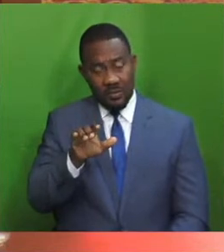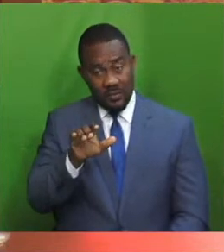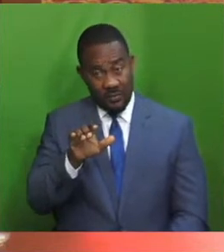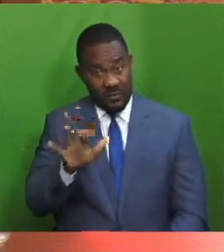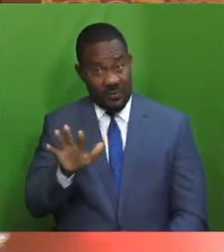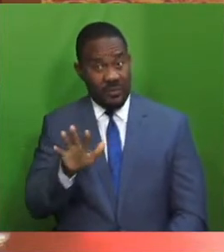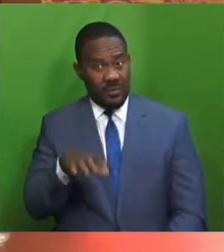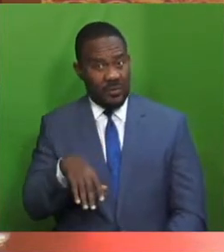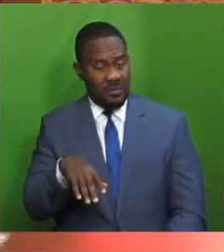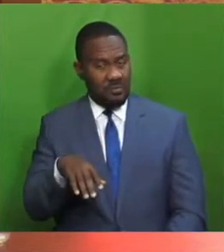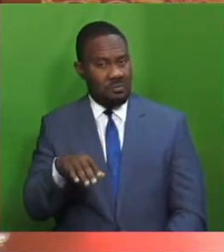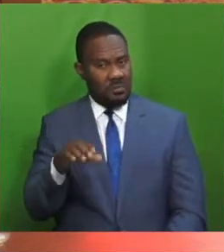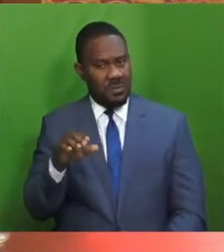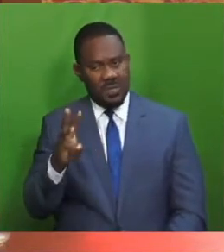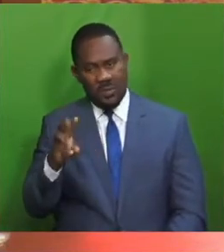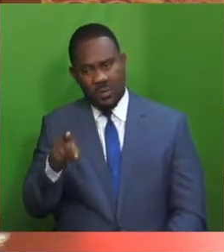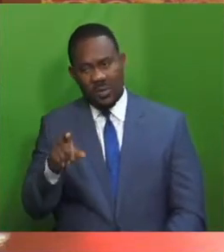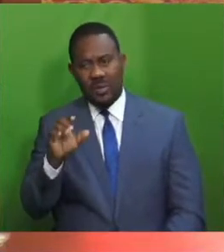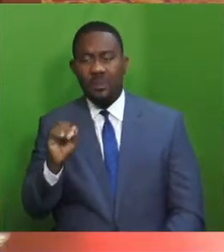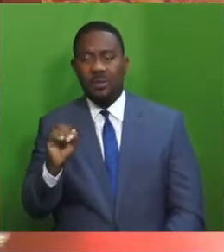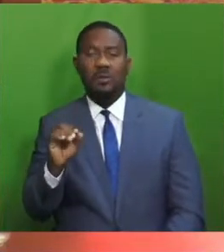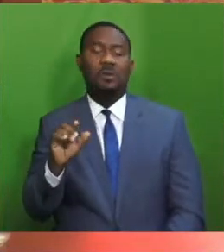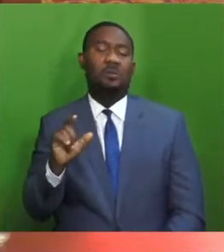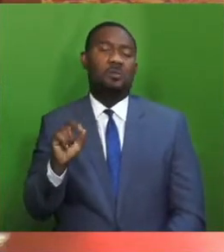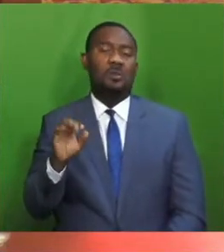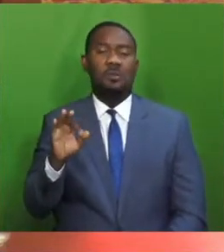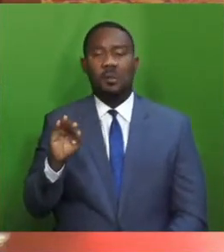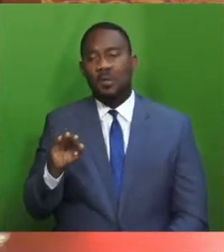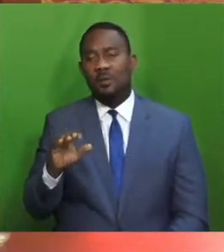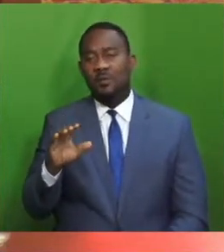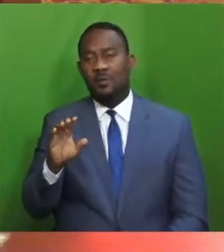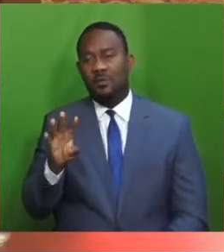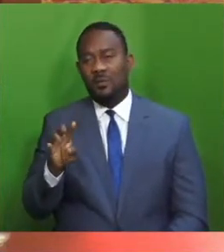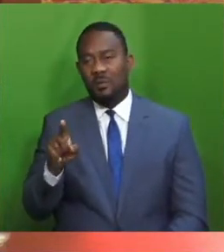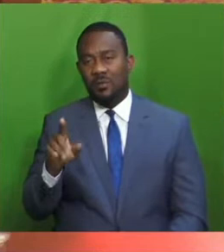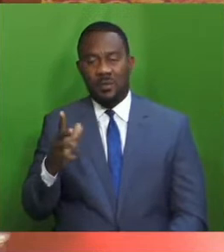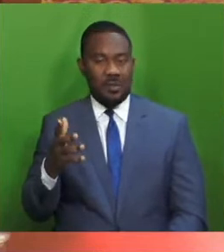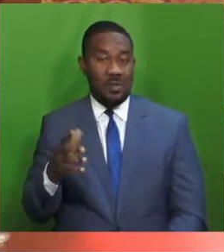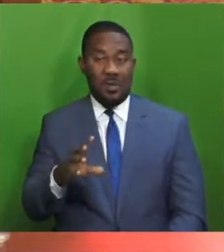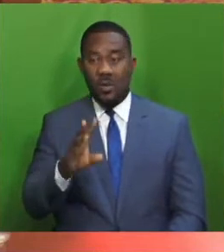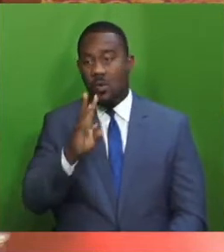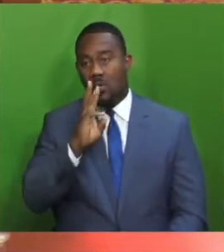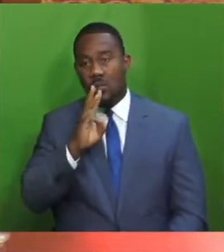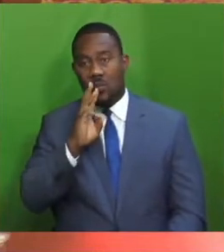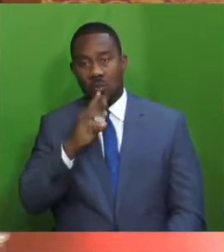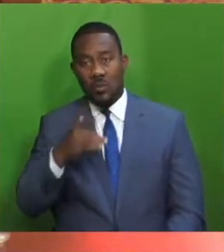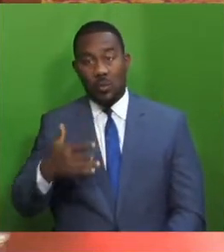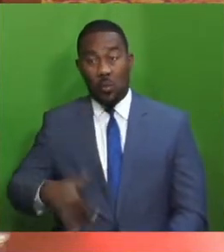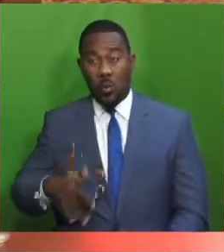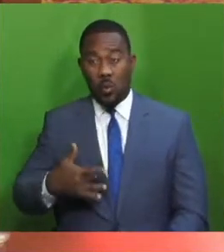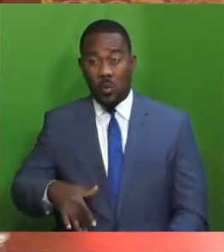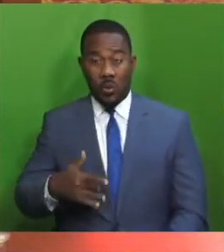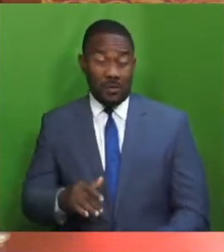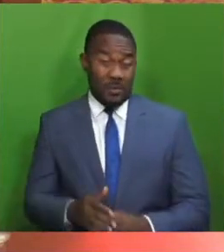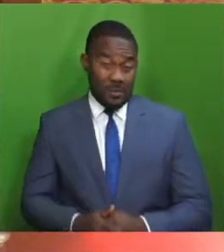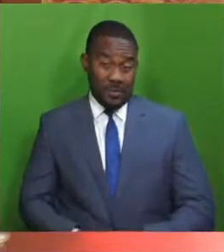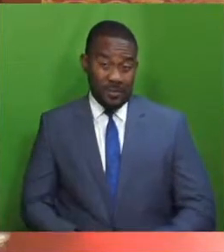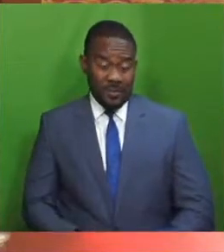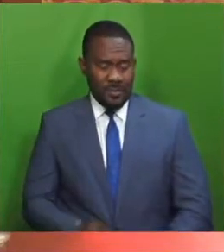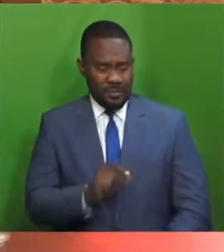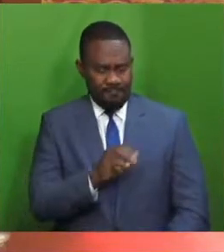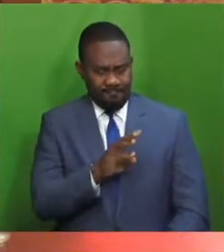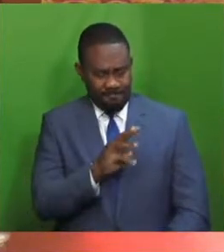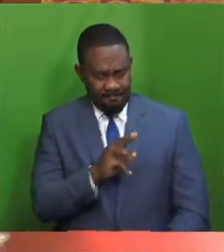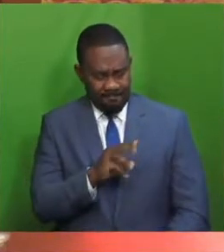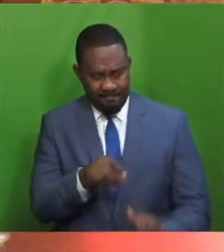6.0 in 2019, 4.8 2020. Water and sewage, again under your watch, 2016,